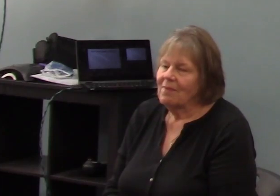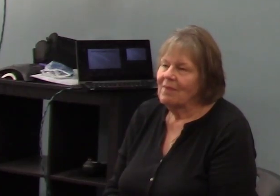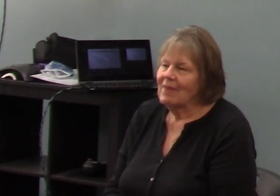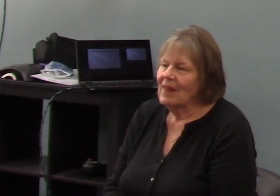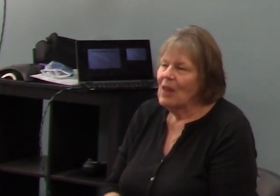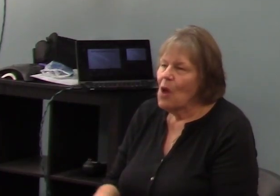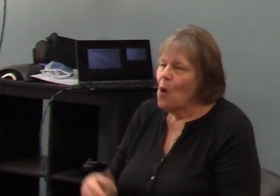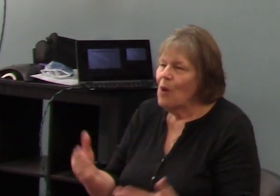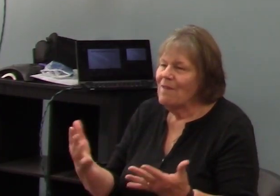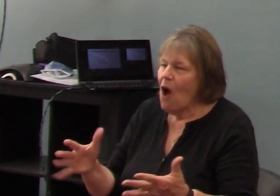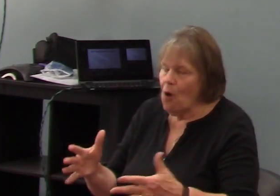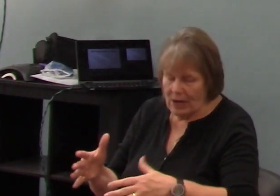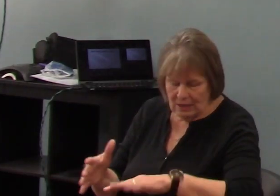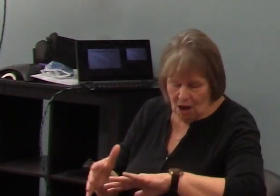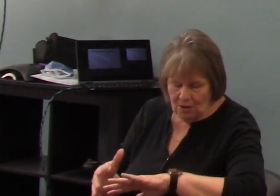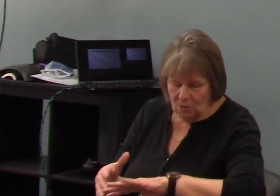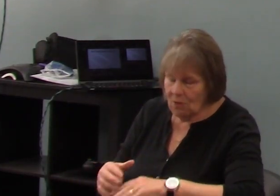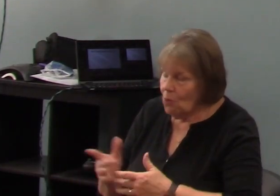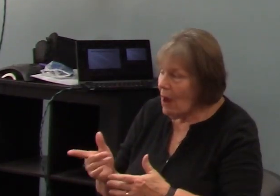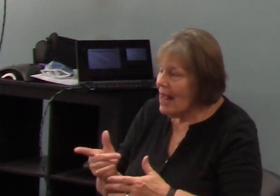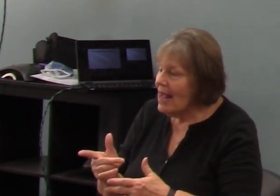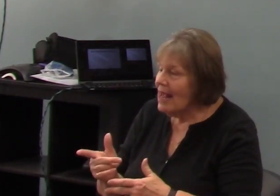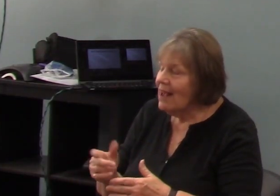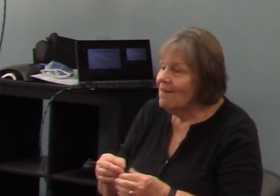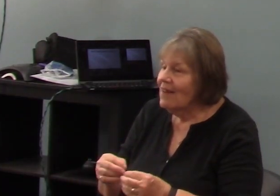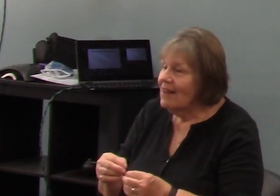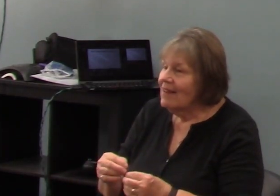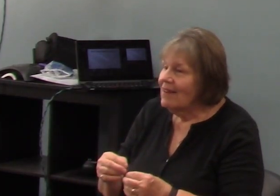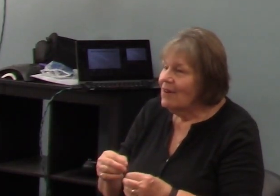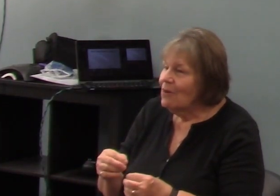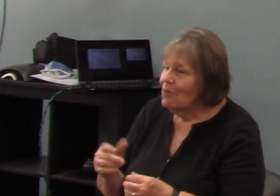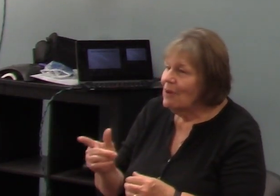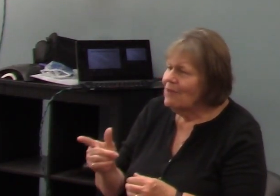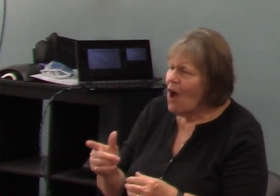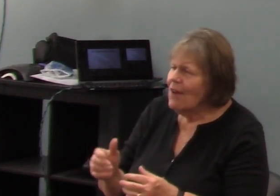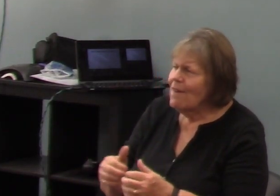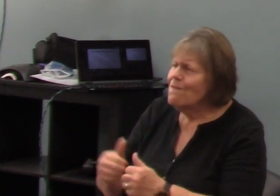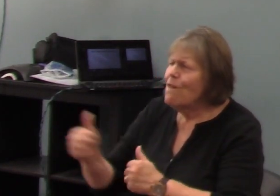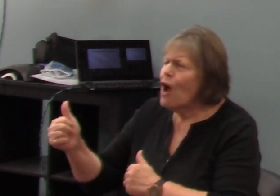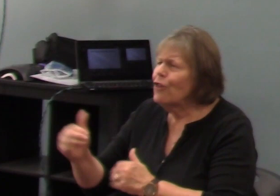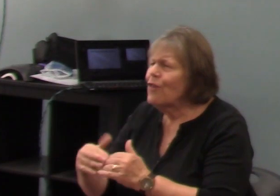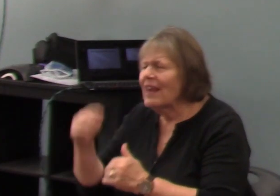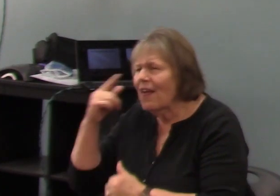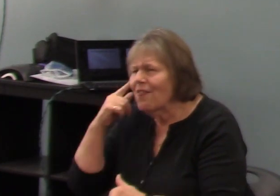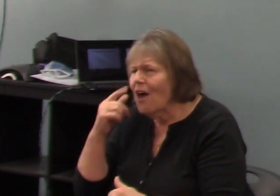already gone way farther than I thought, and not as far as I thought at the same time.